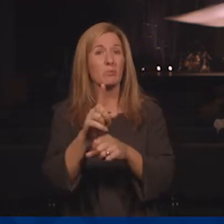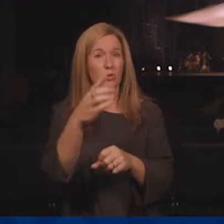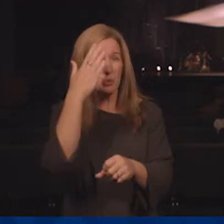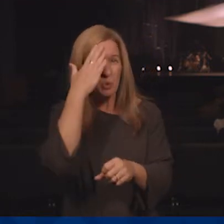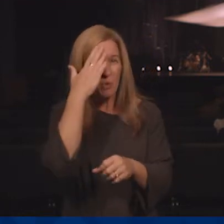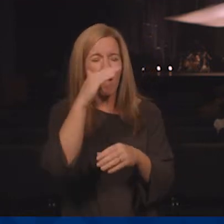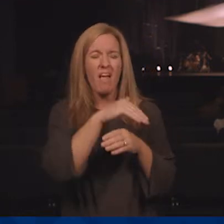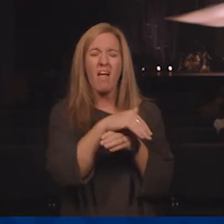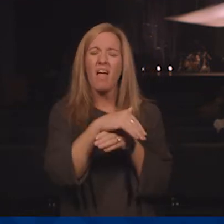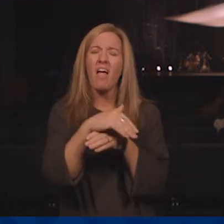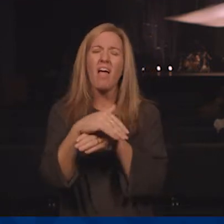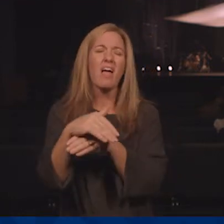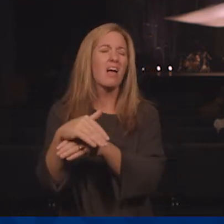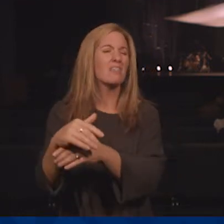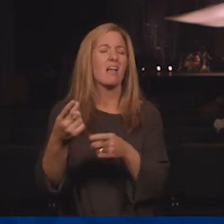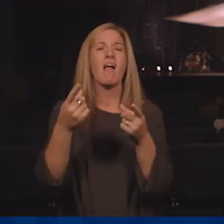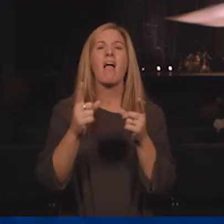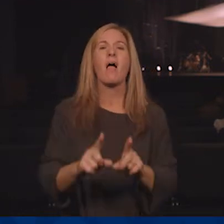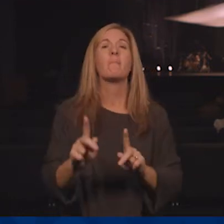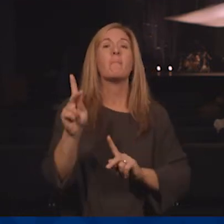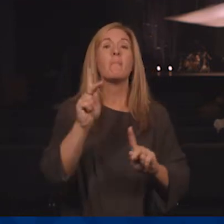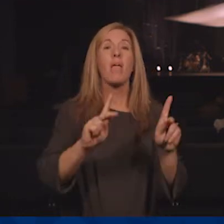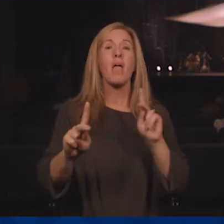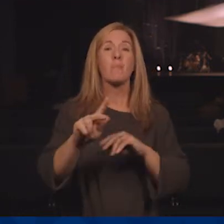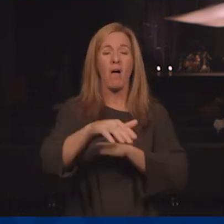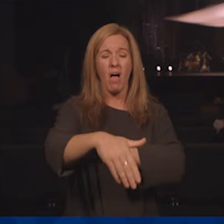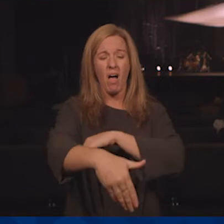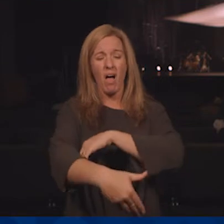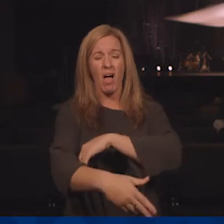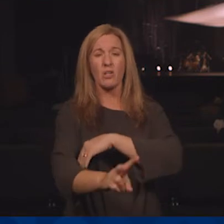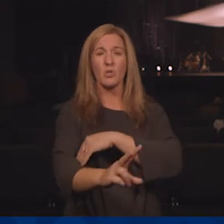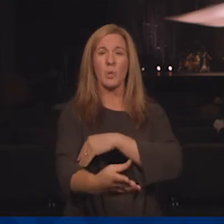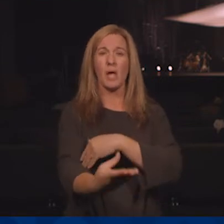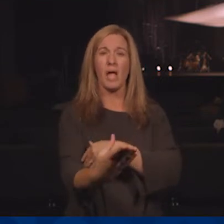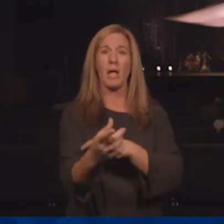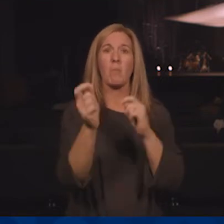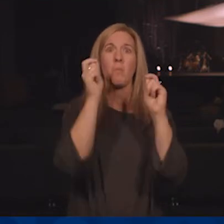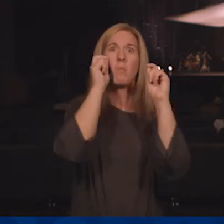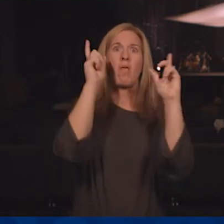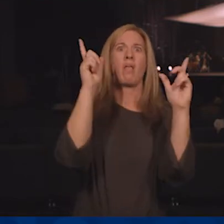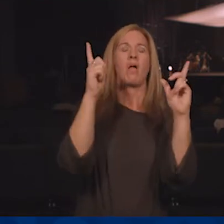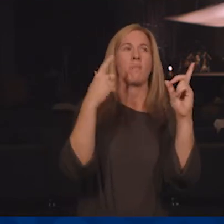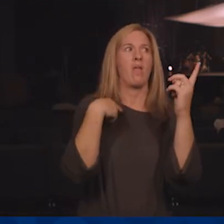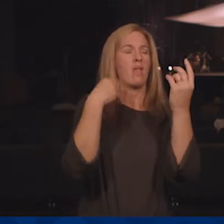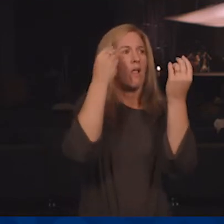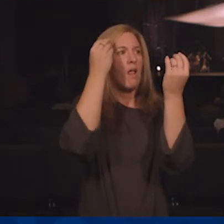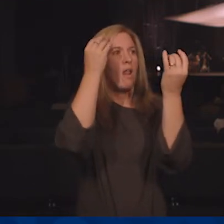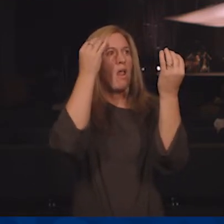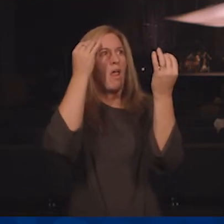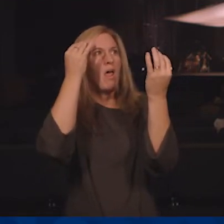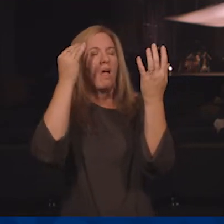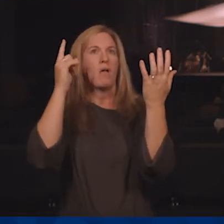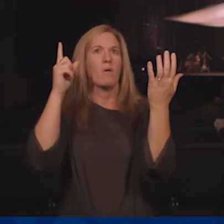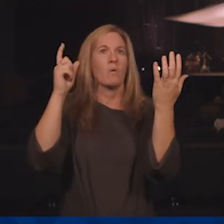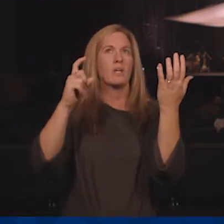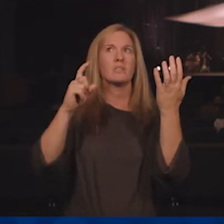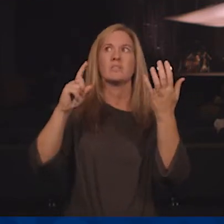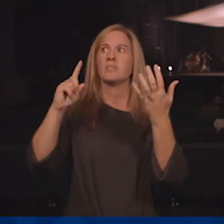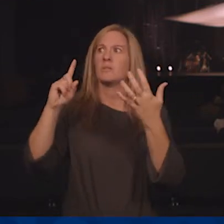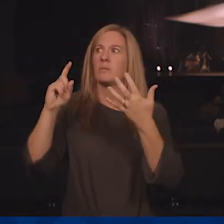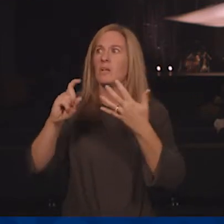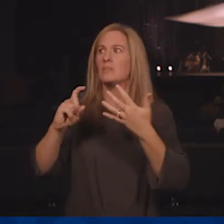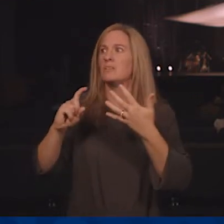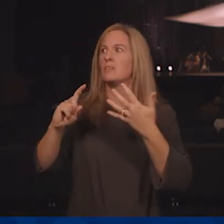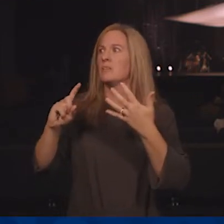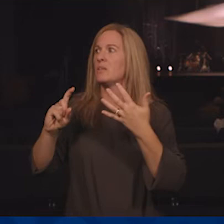a.m. And they have the 2 a.m. questions. Any of you have 2 a.m. questions? Am I ever going to